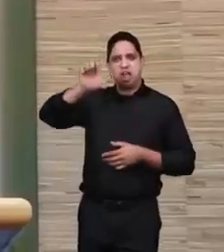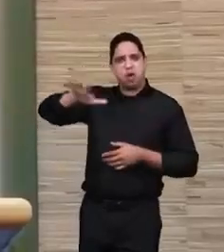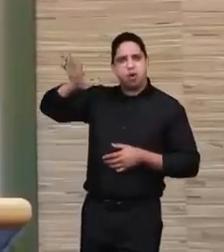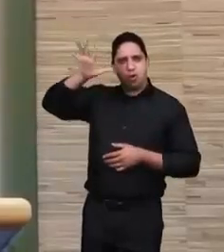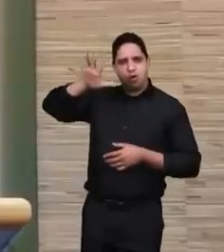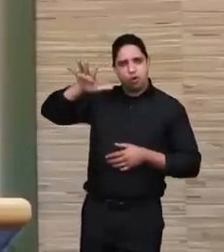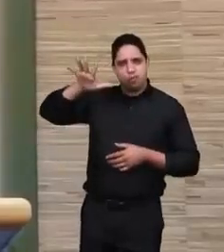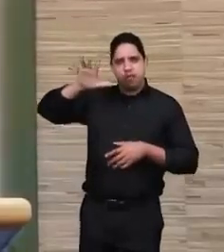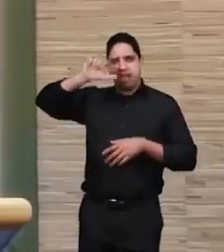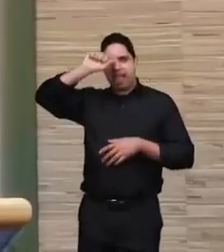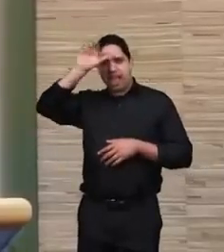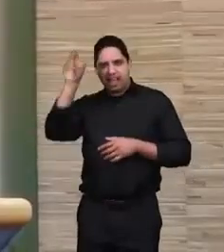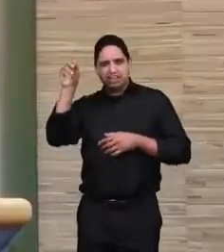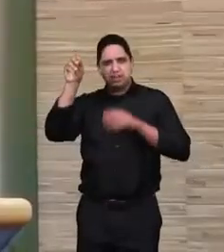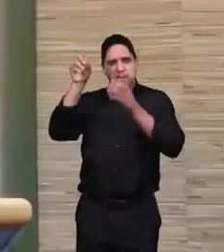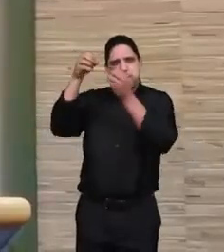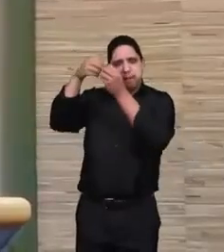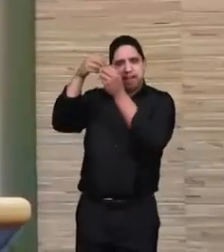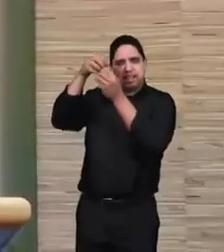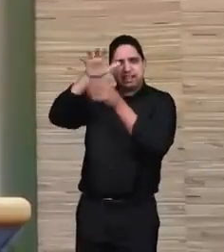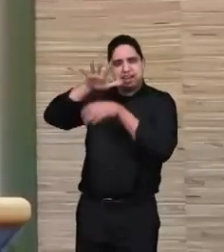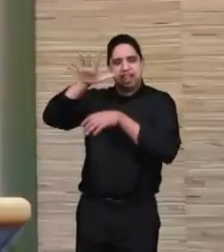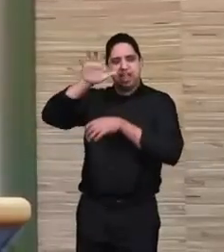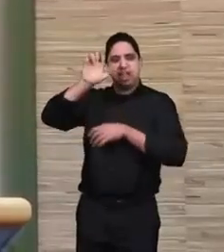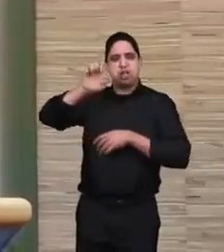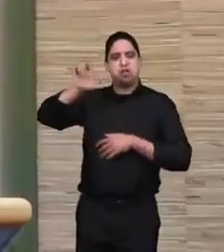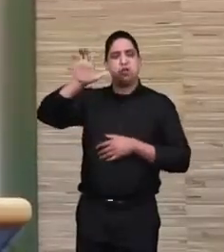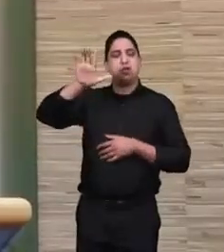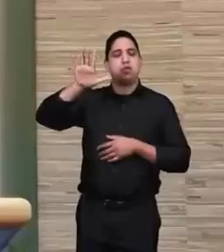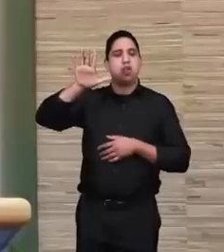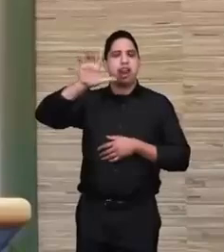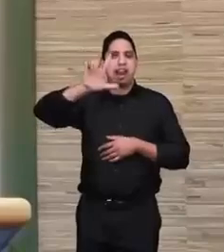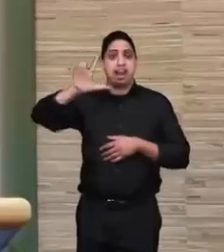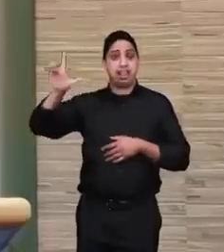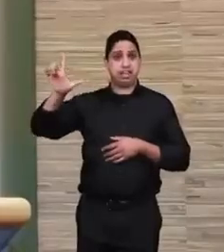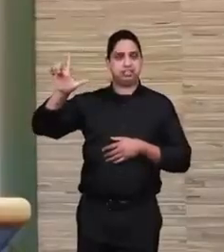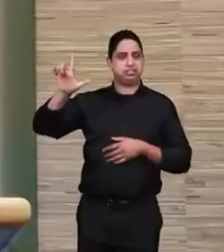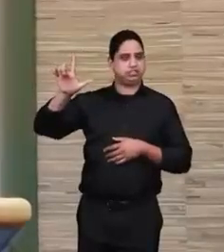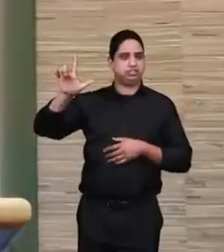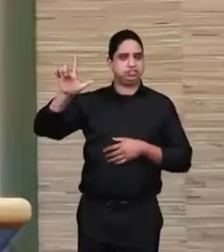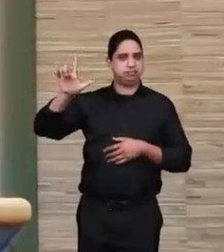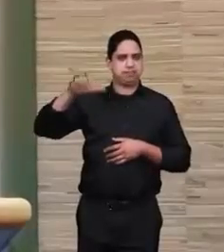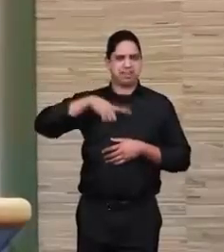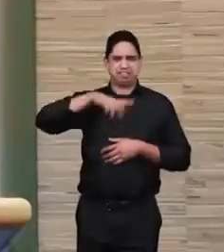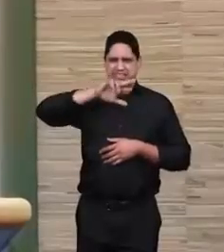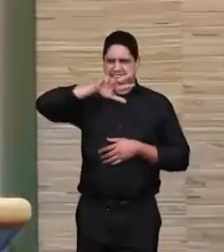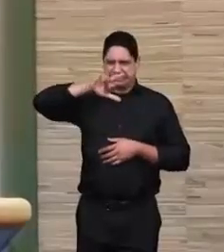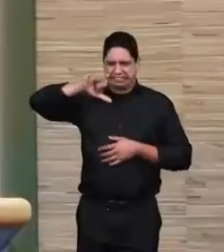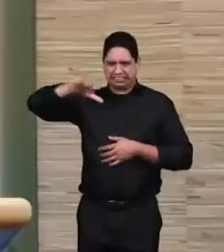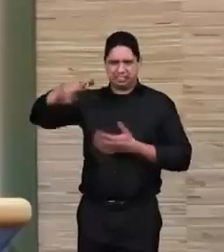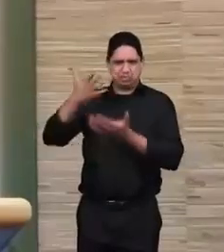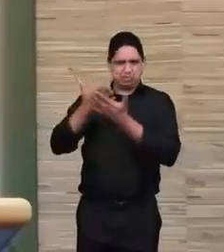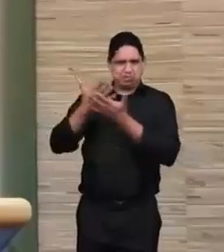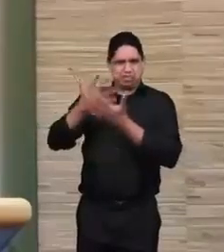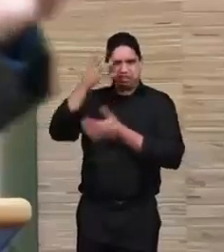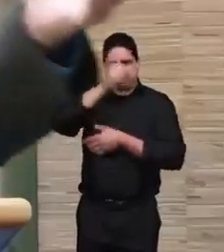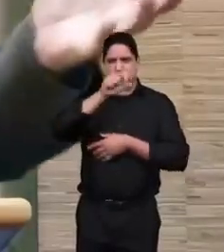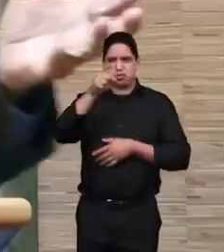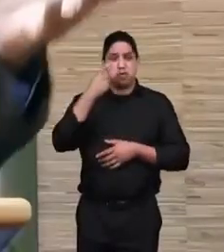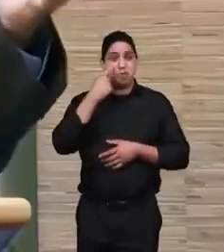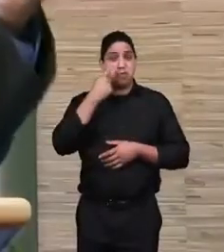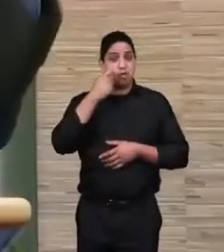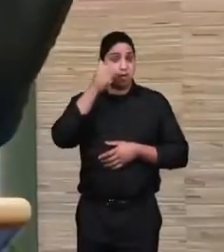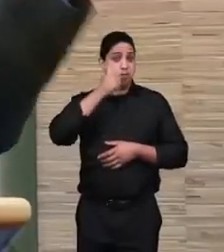Georgia, Finland, Israel, Spain, Croatia, Poland, Canada, United States, brethren. You will